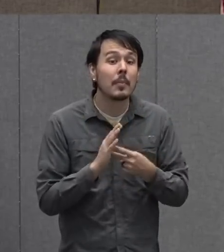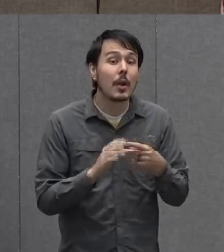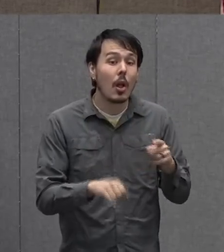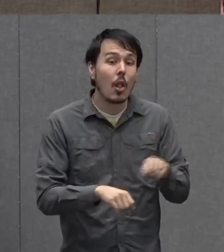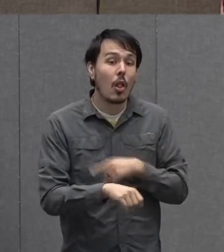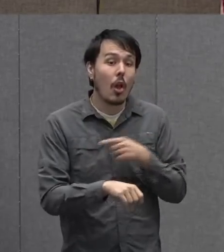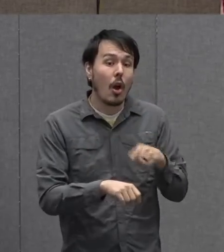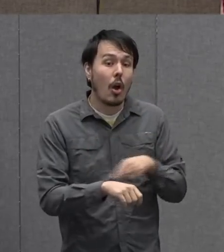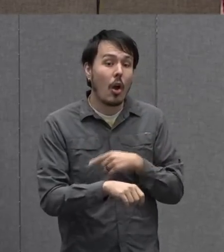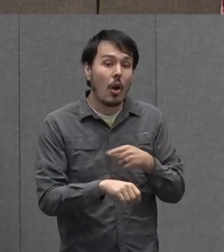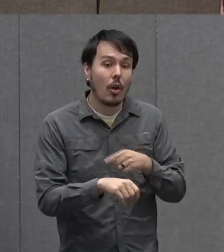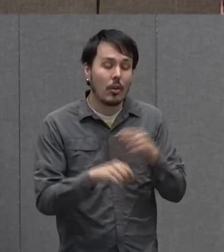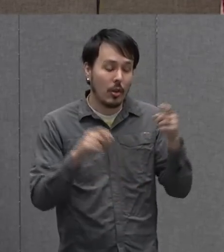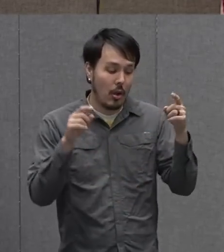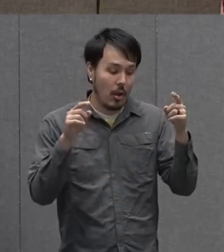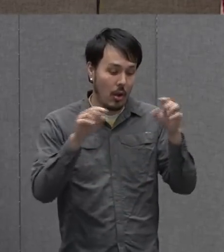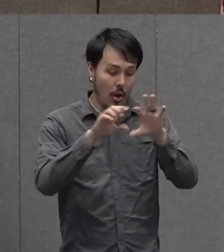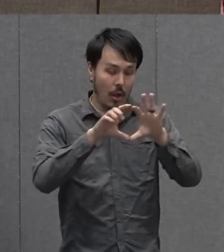the sides.